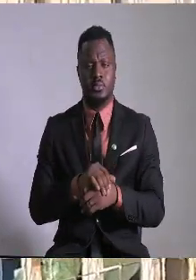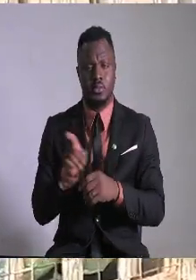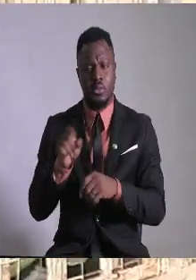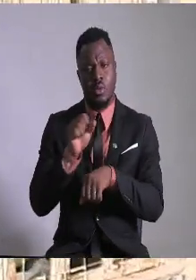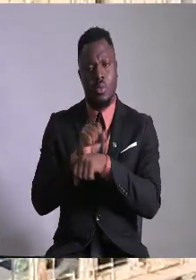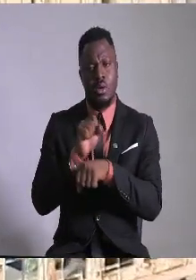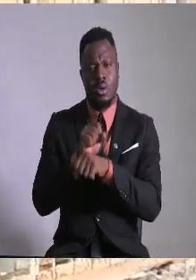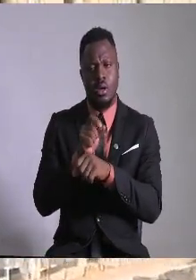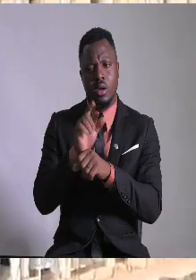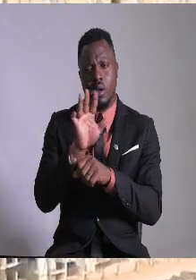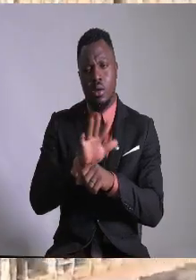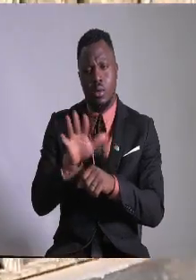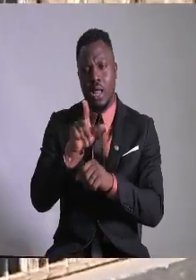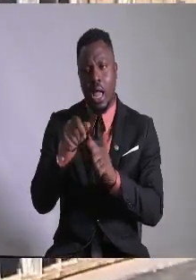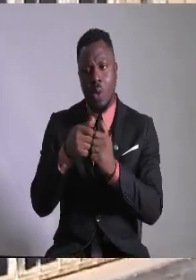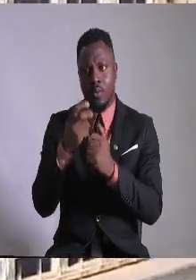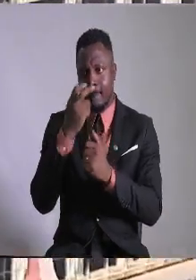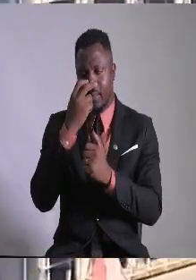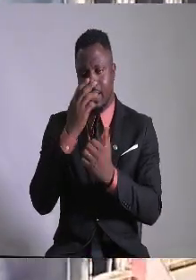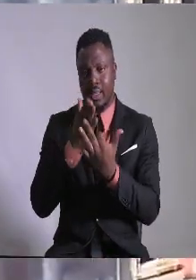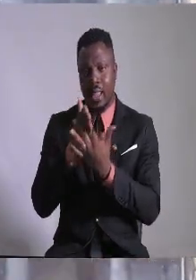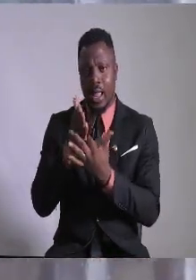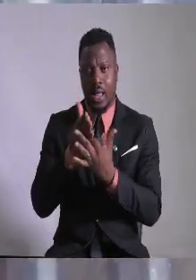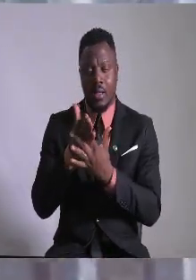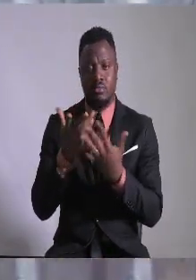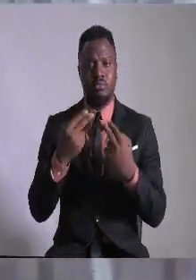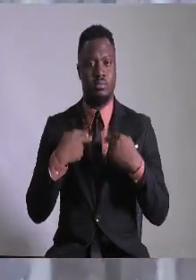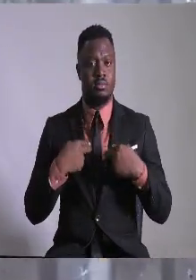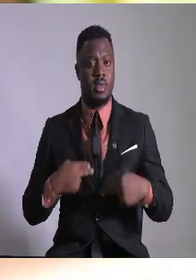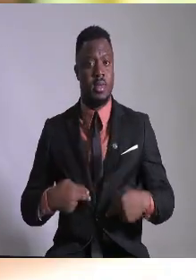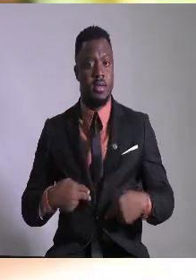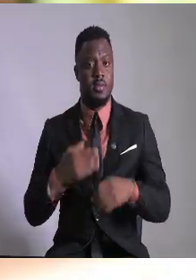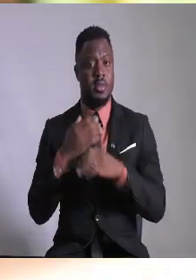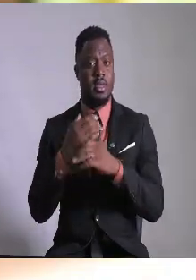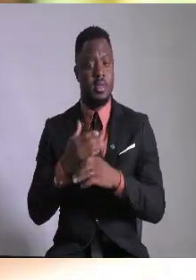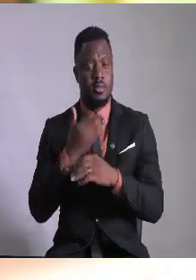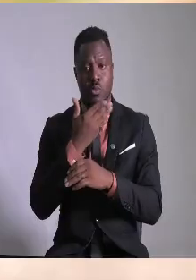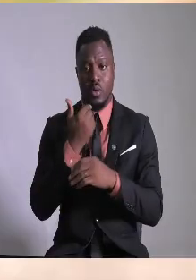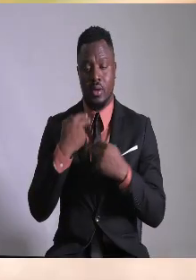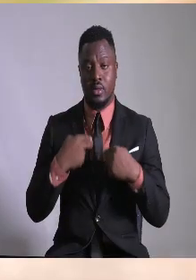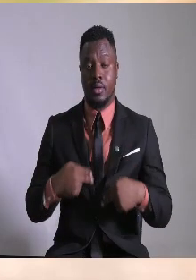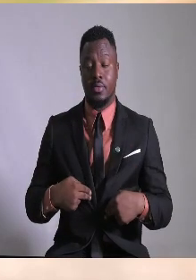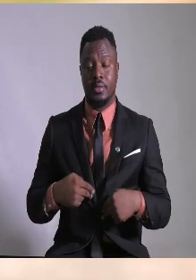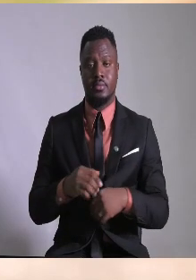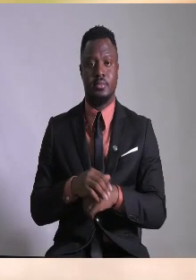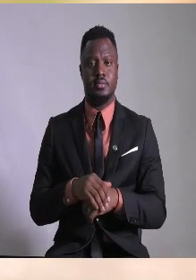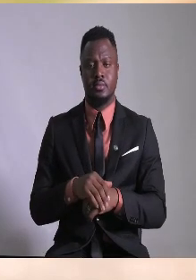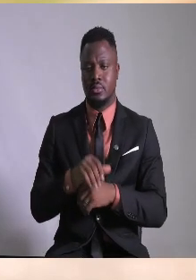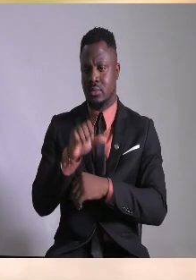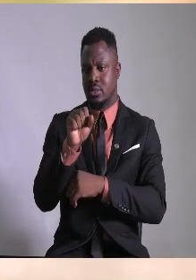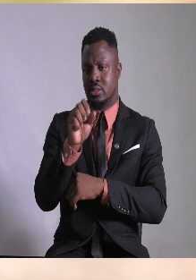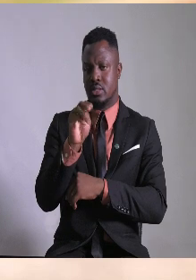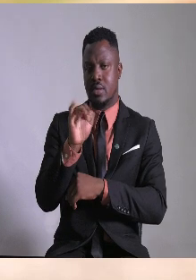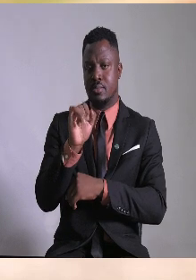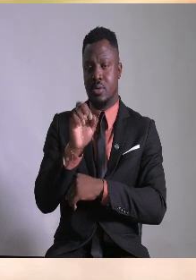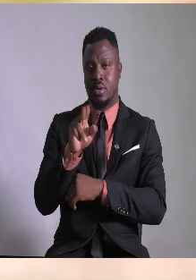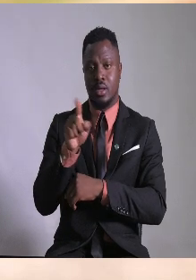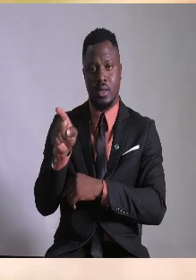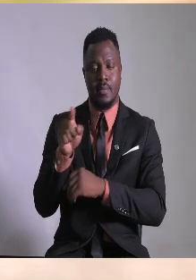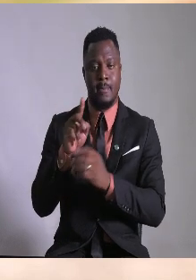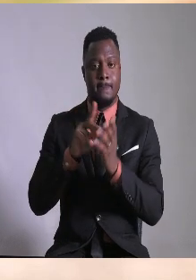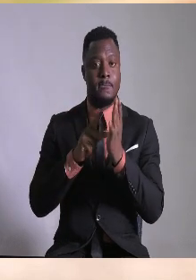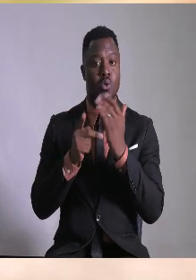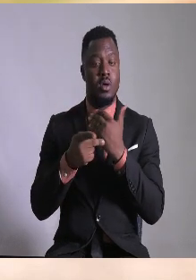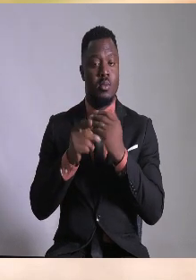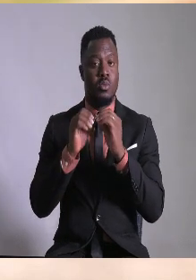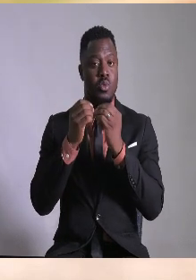We worked around their access to health care, quality health care. Samira Tusiaye, Programs